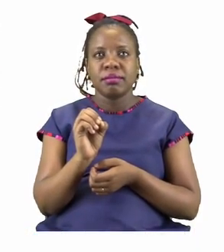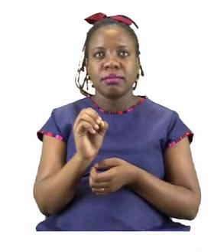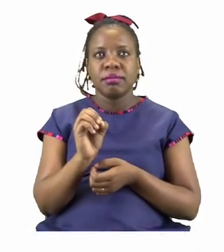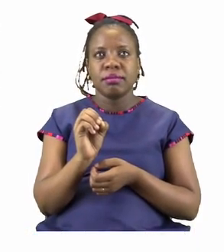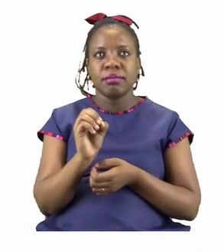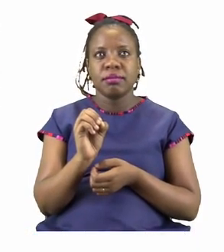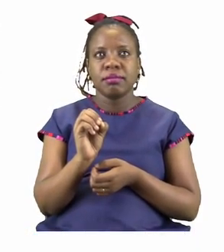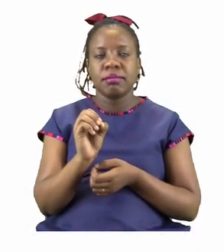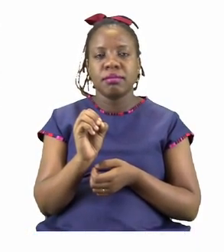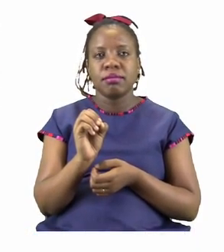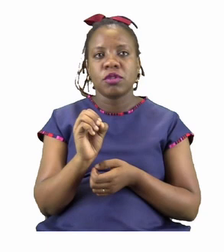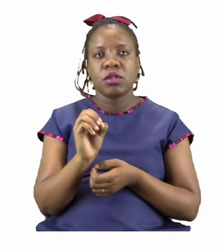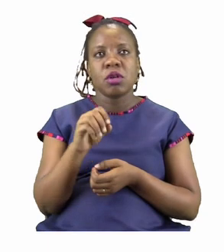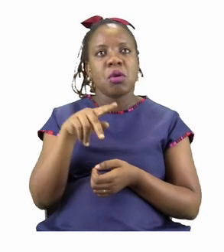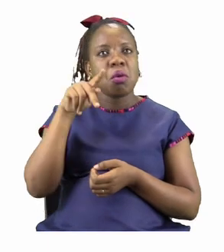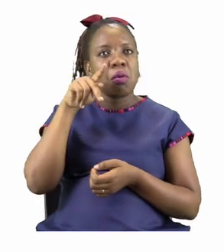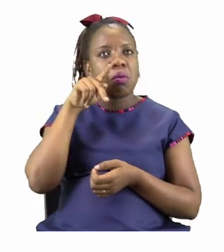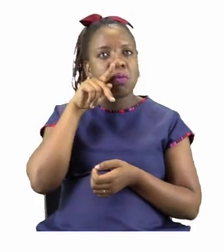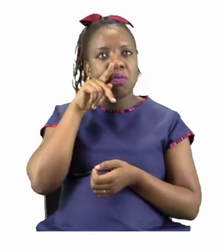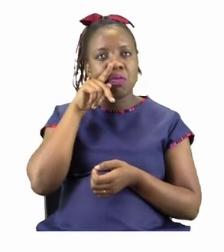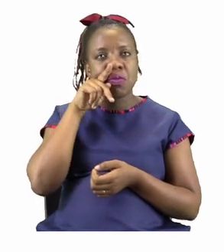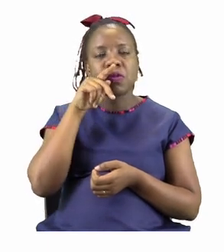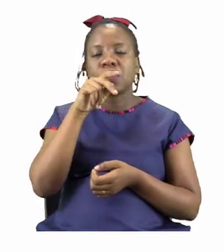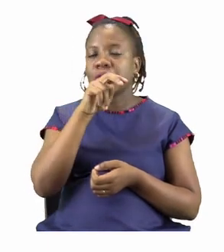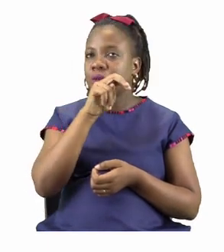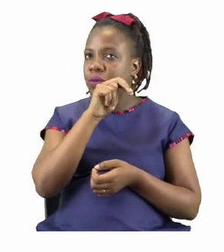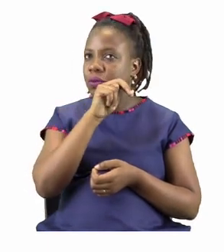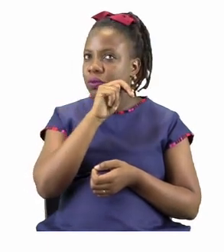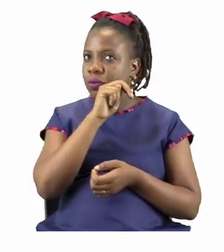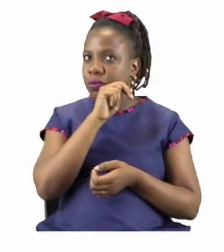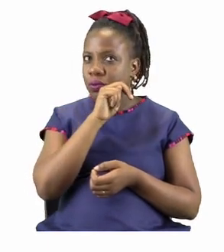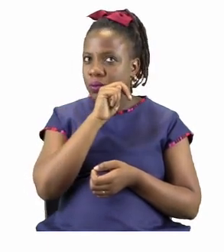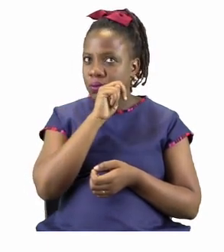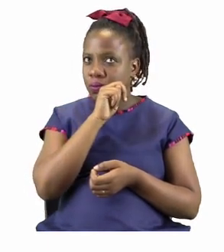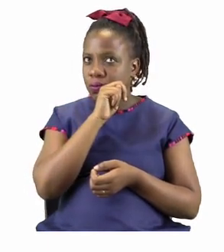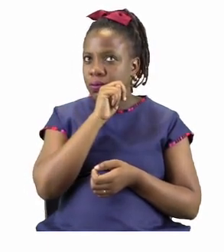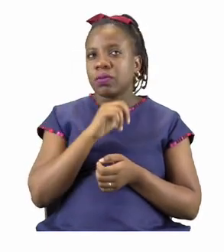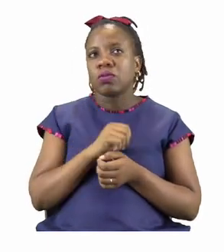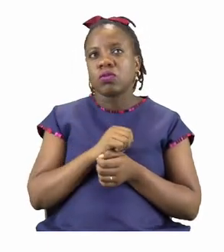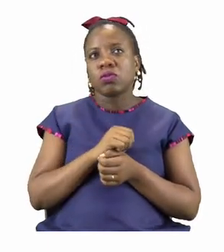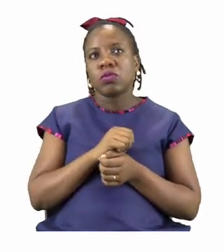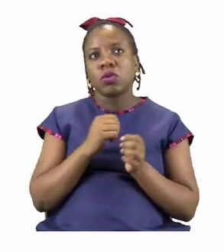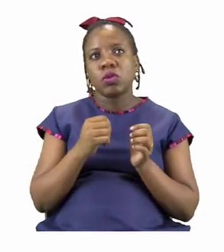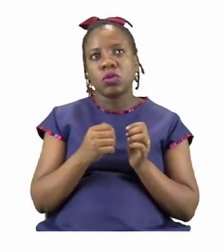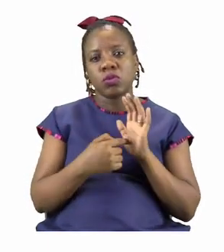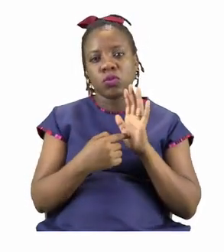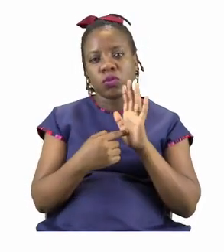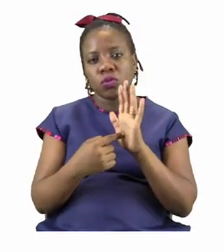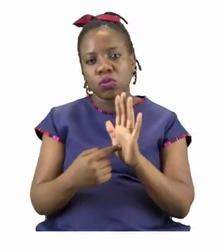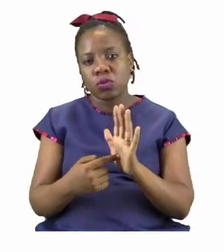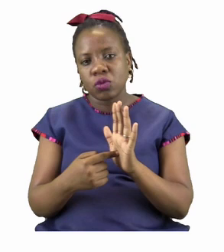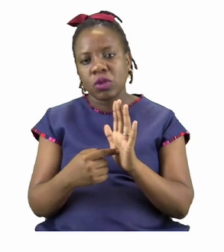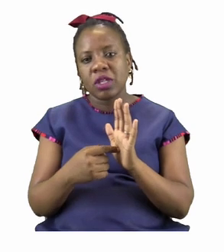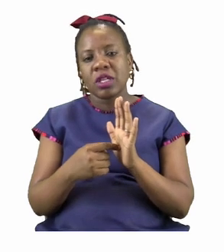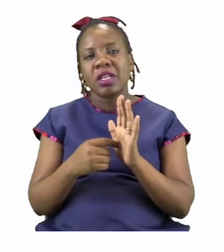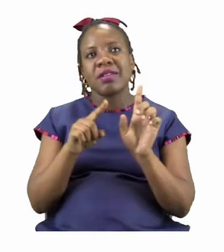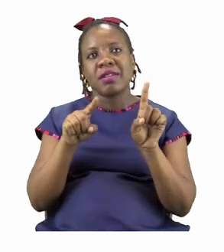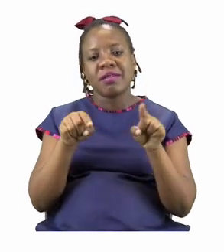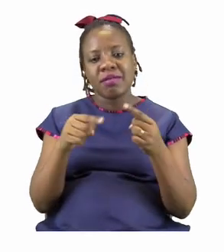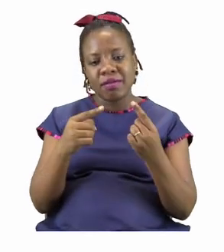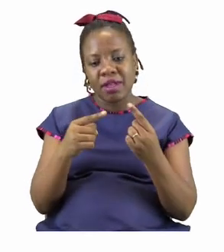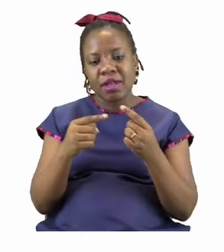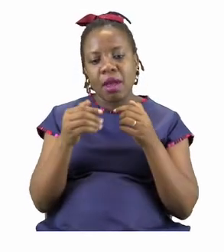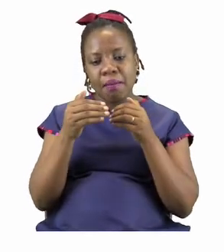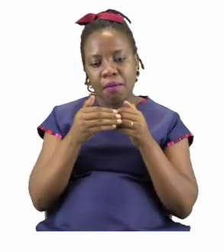demonstrative pronouns. And the pronouns or demonstrative pronouns that we are looking at today are the words